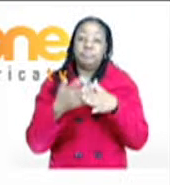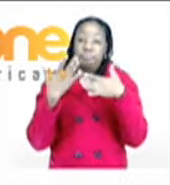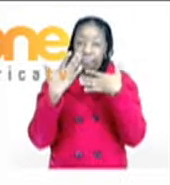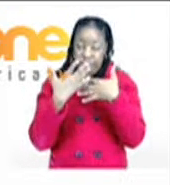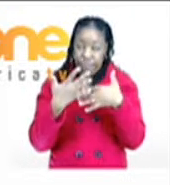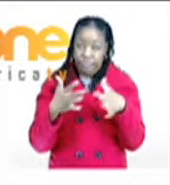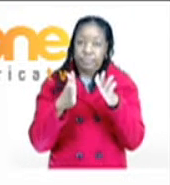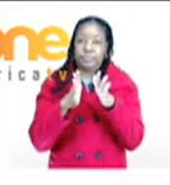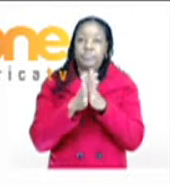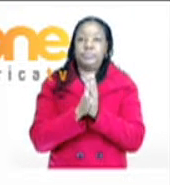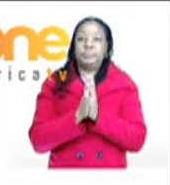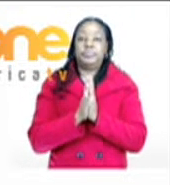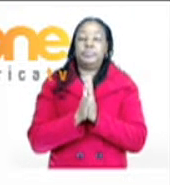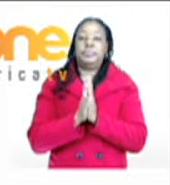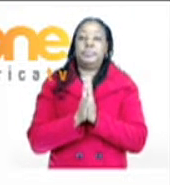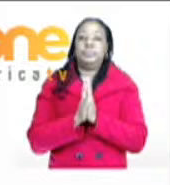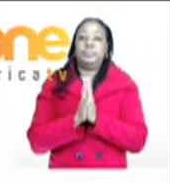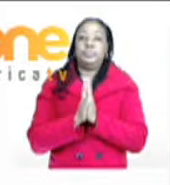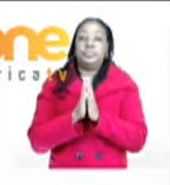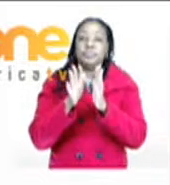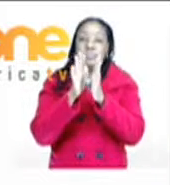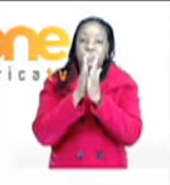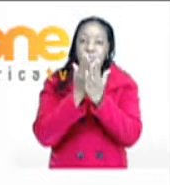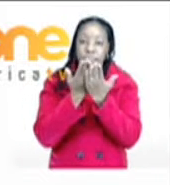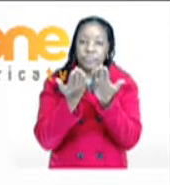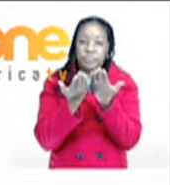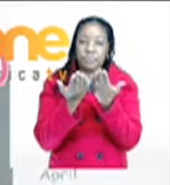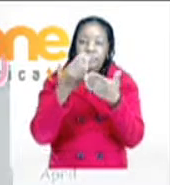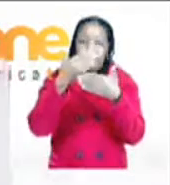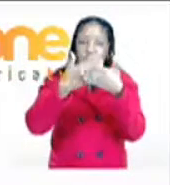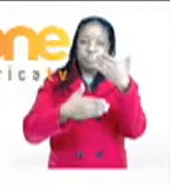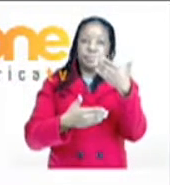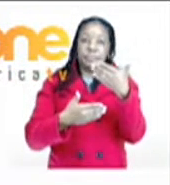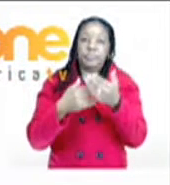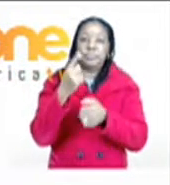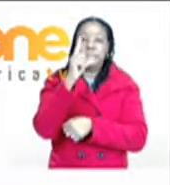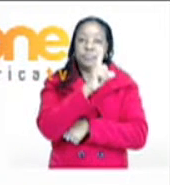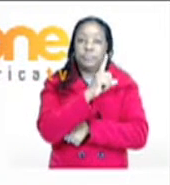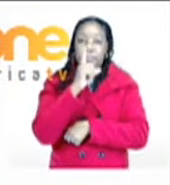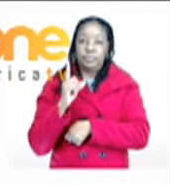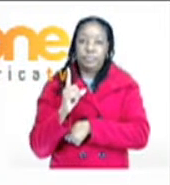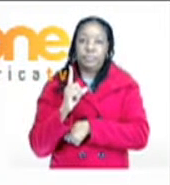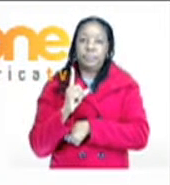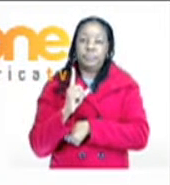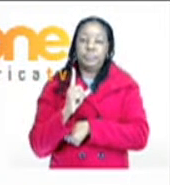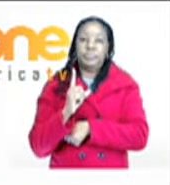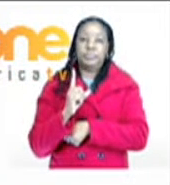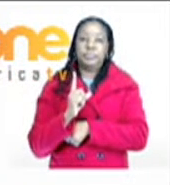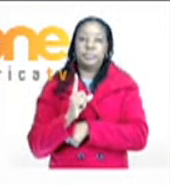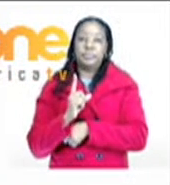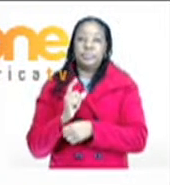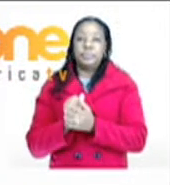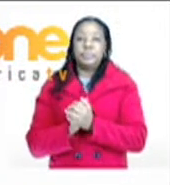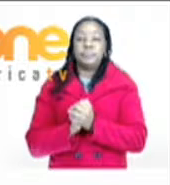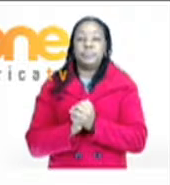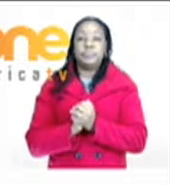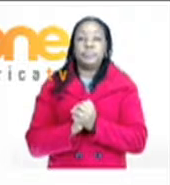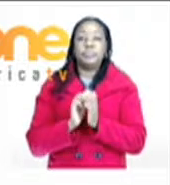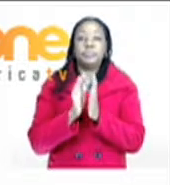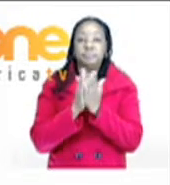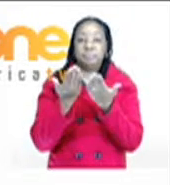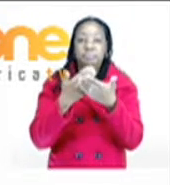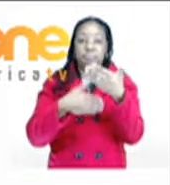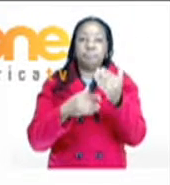have finished, let's move over to page 11 of our booklets. On page